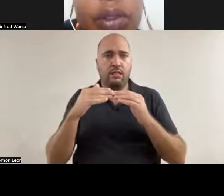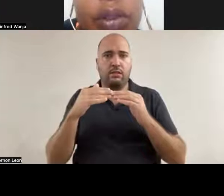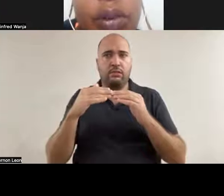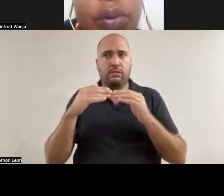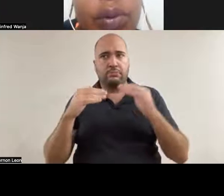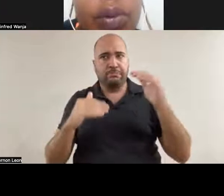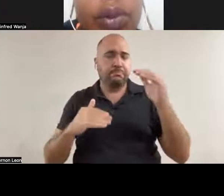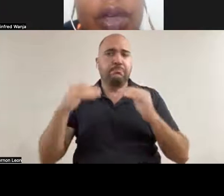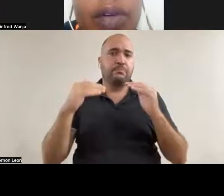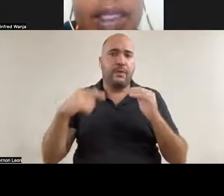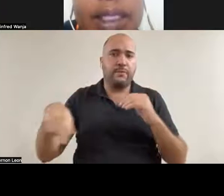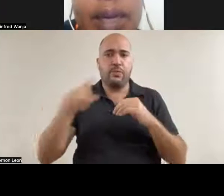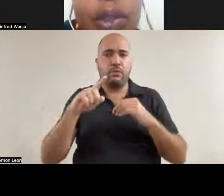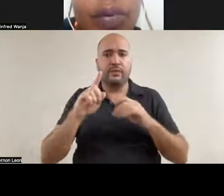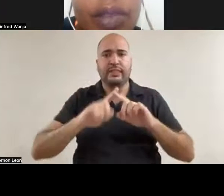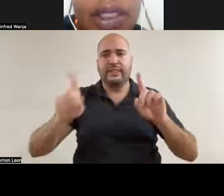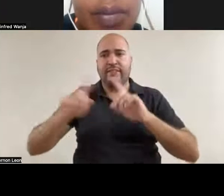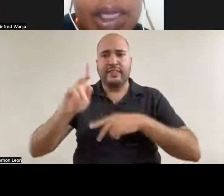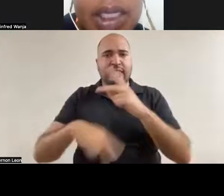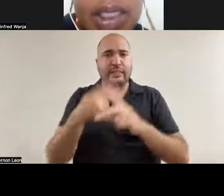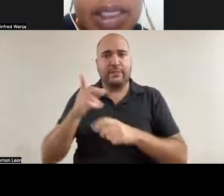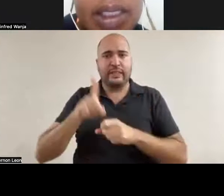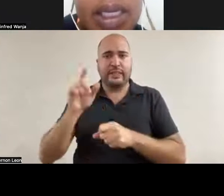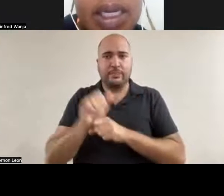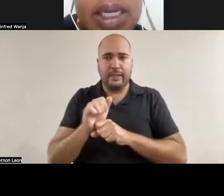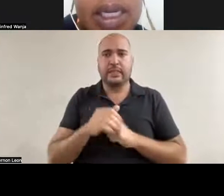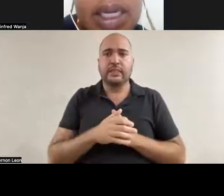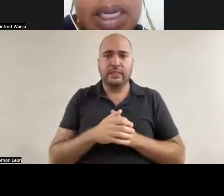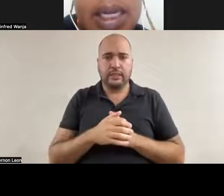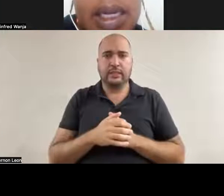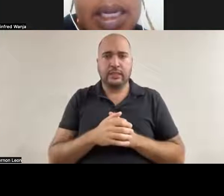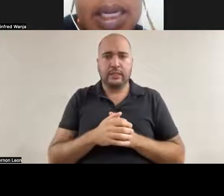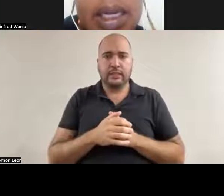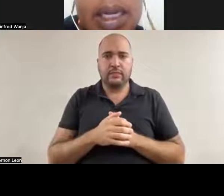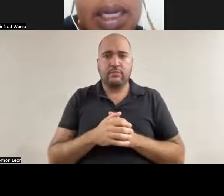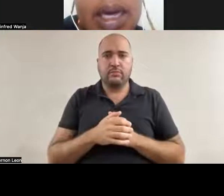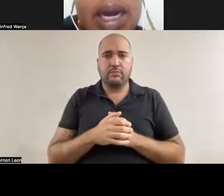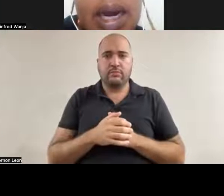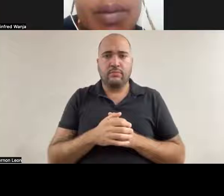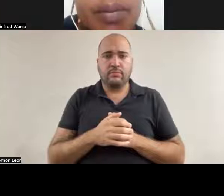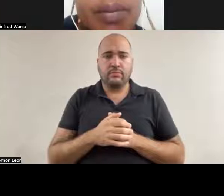those different types of disabilities.